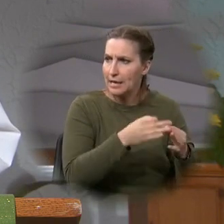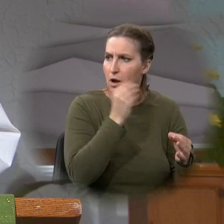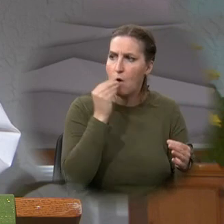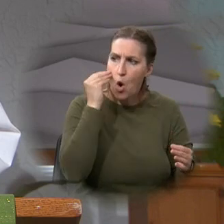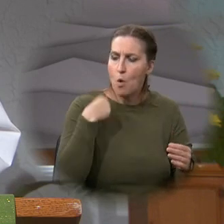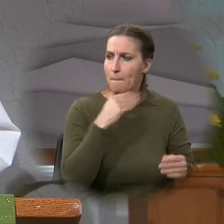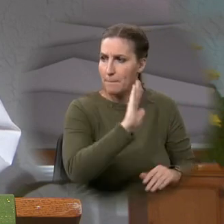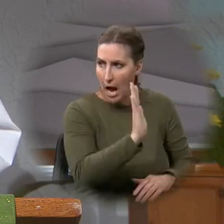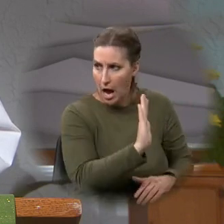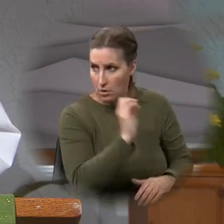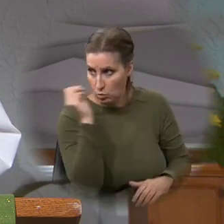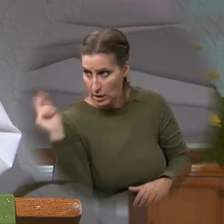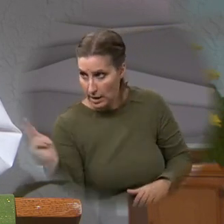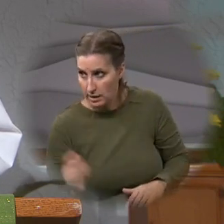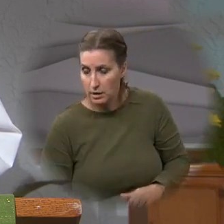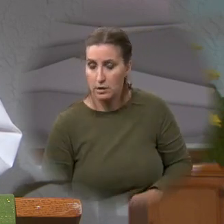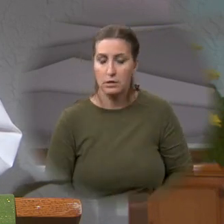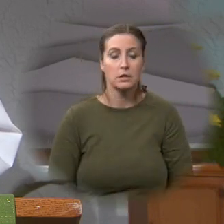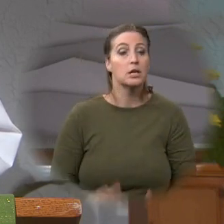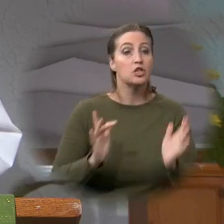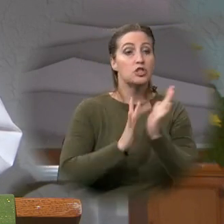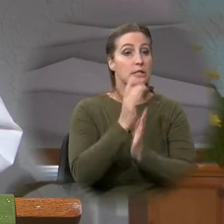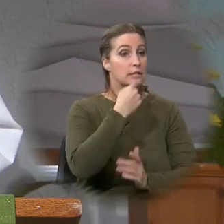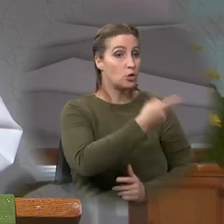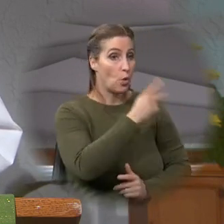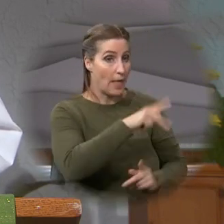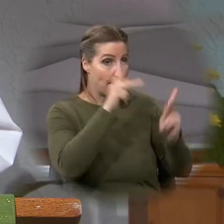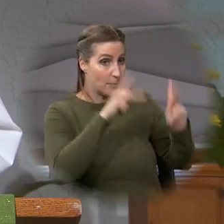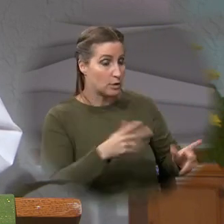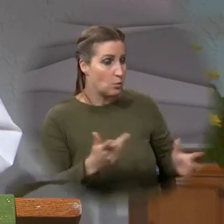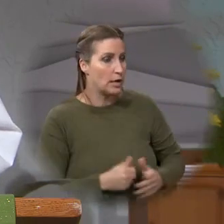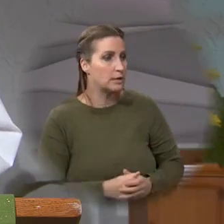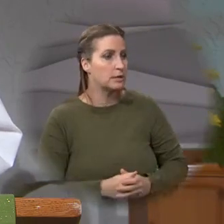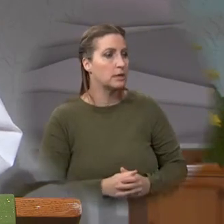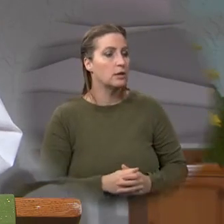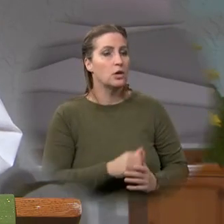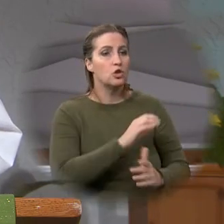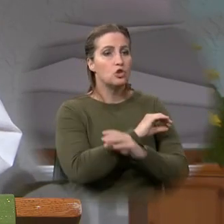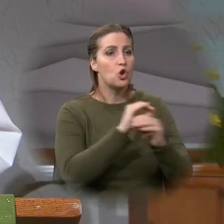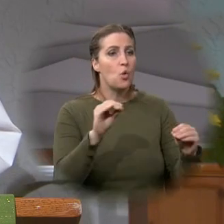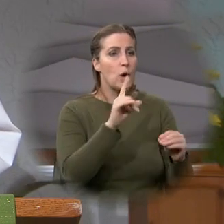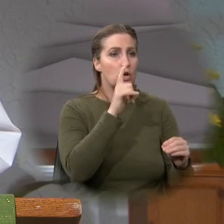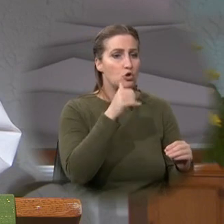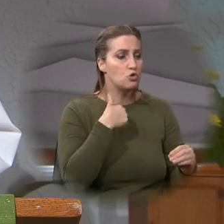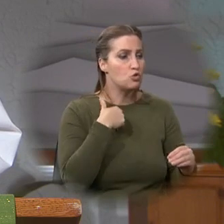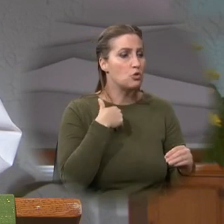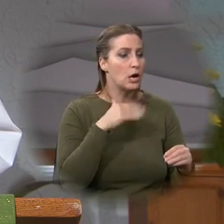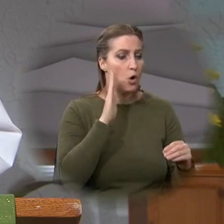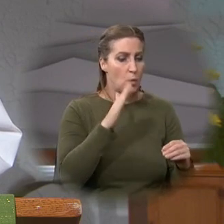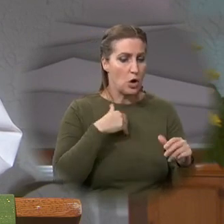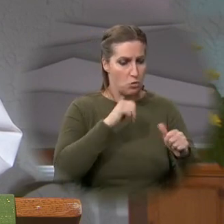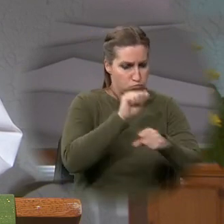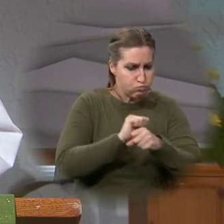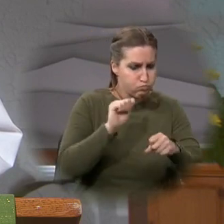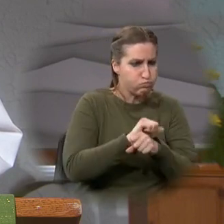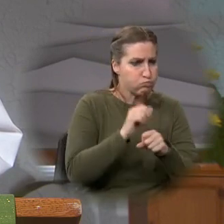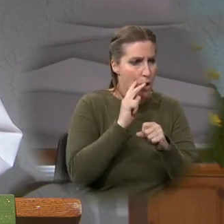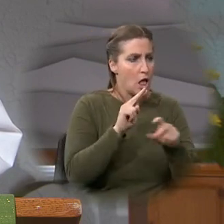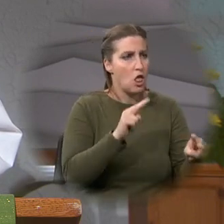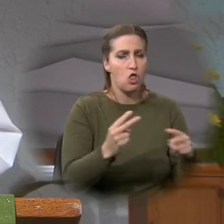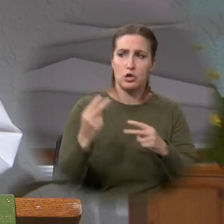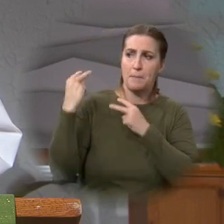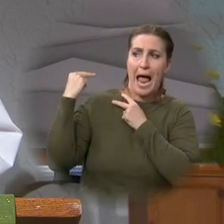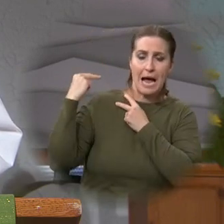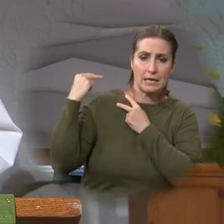at home." To him Jesus said, "No one who sets a hand to the plow and looks to what was